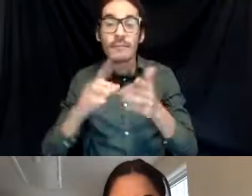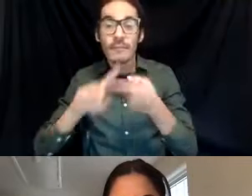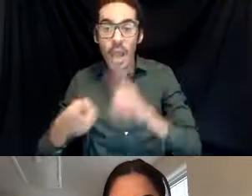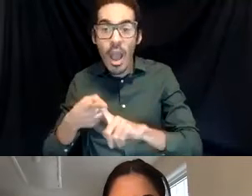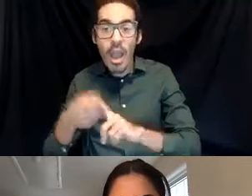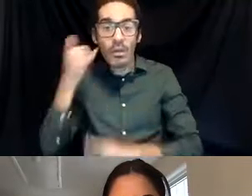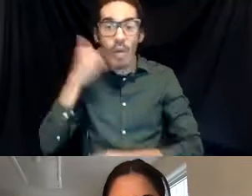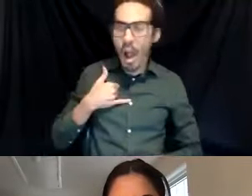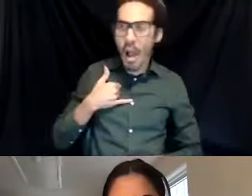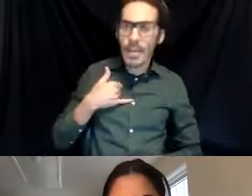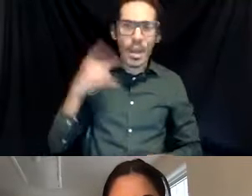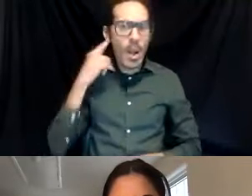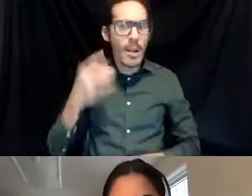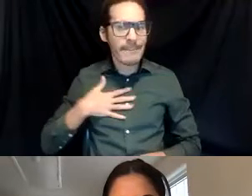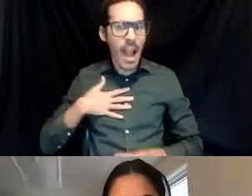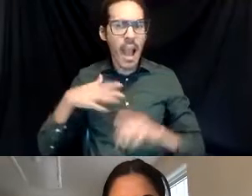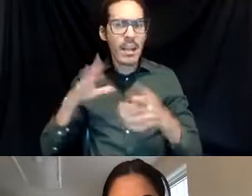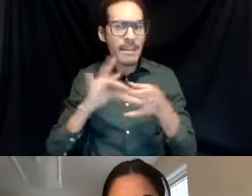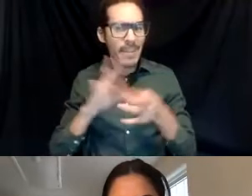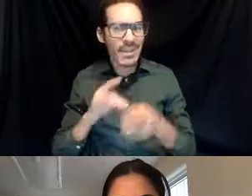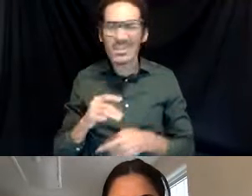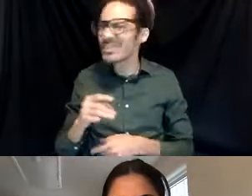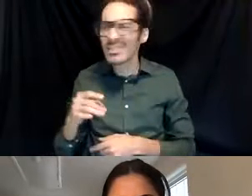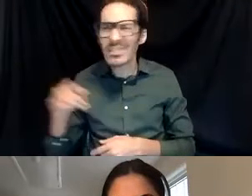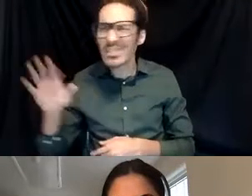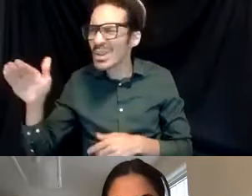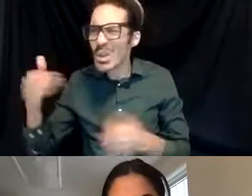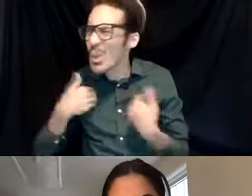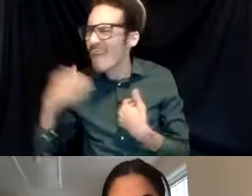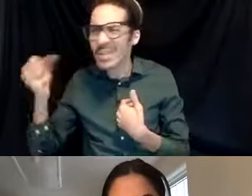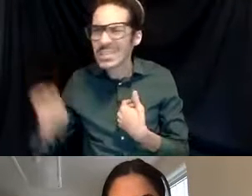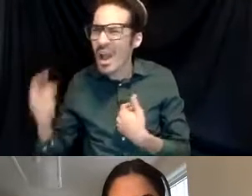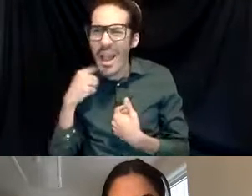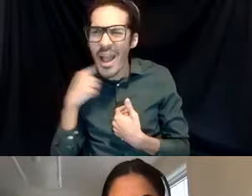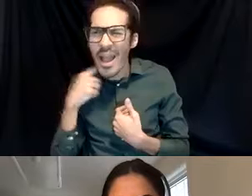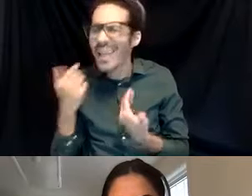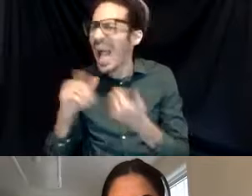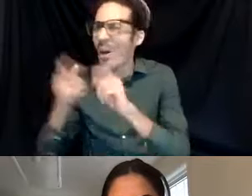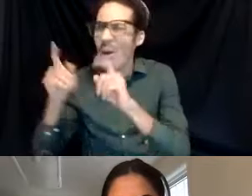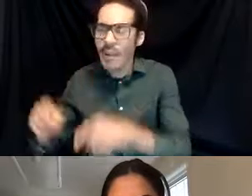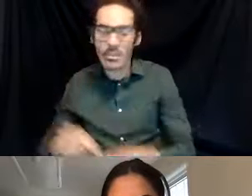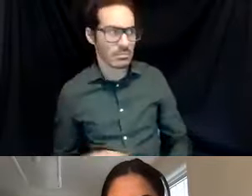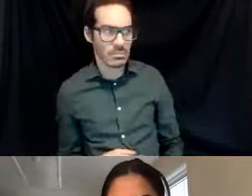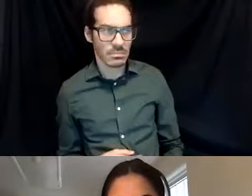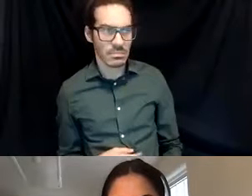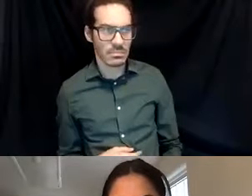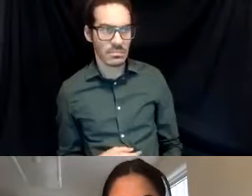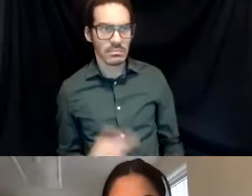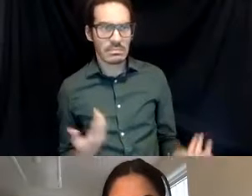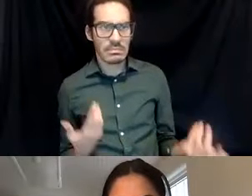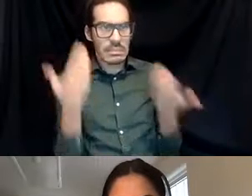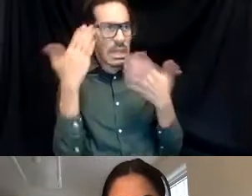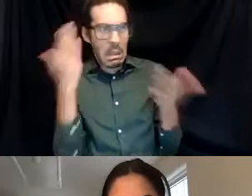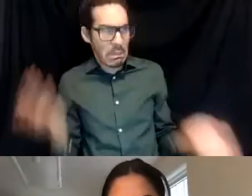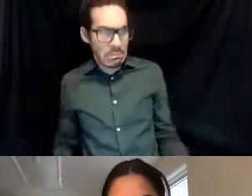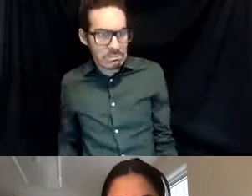my message on the answering machine and they left a message saying, Rebecca, you got a Southern accent, you know, how did that happen? And I was like, well, gosh, I have no